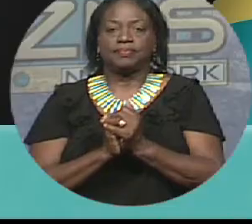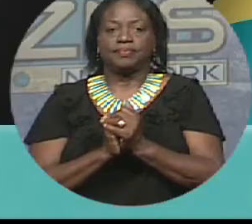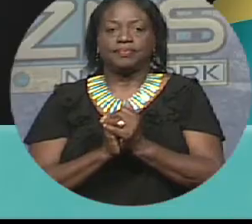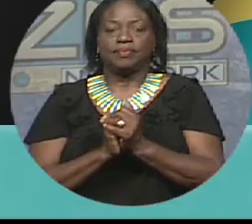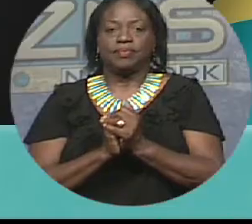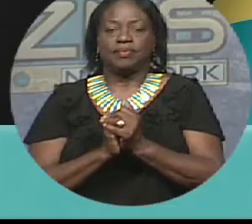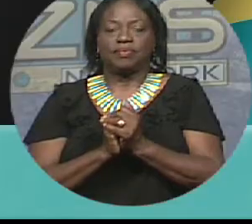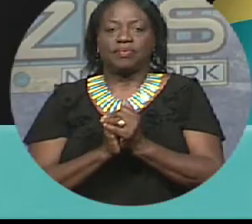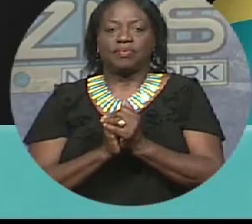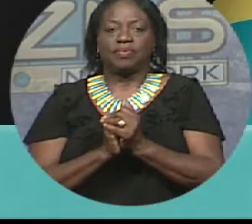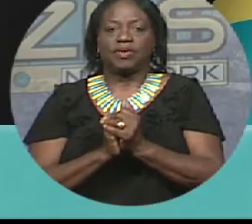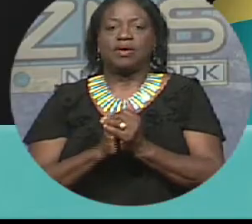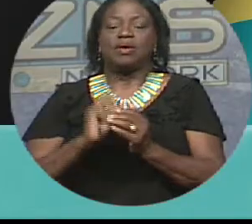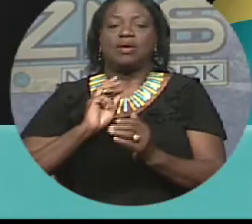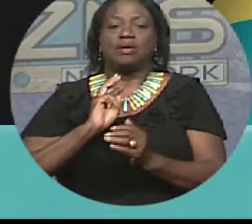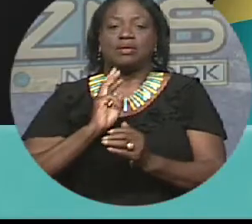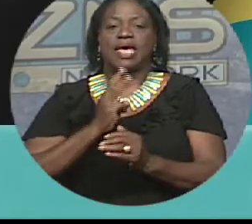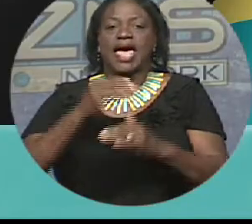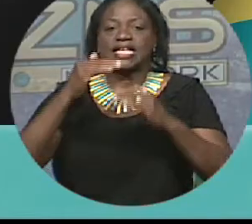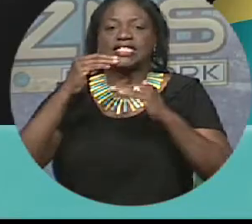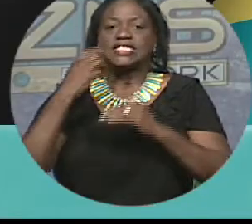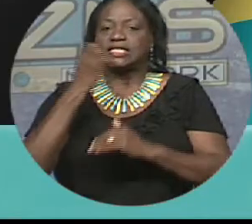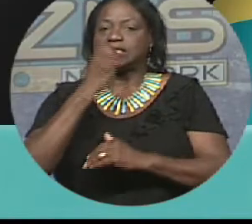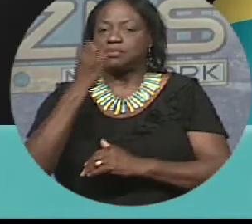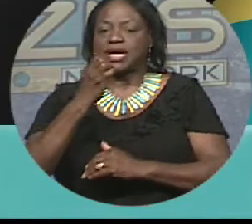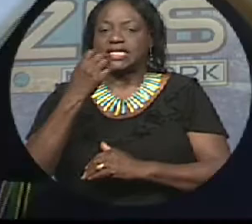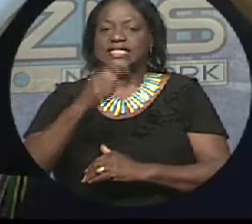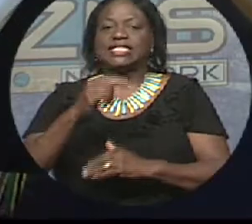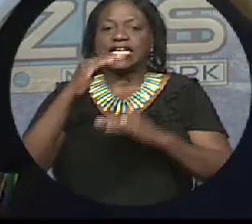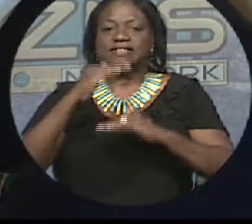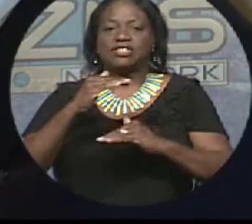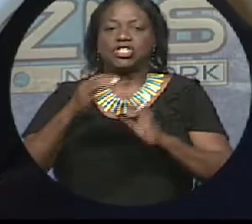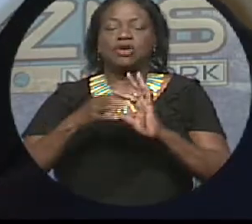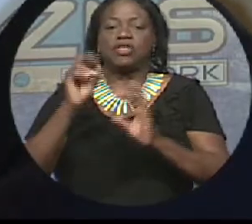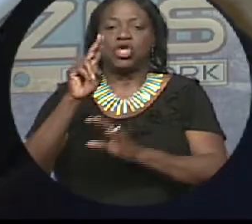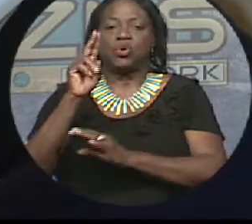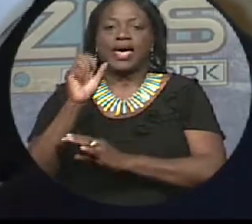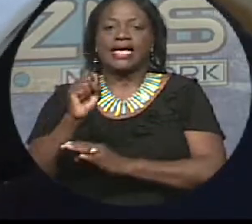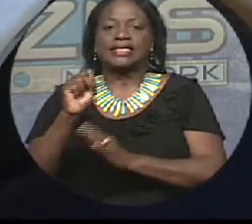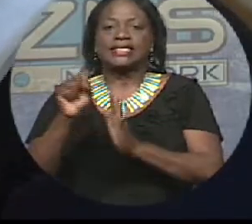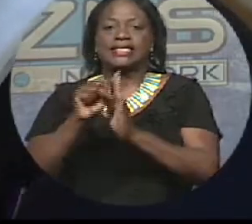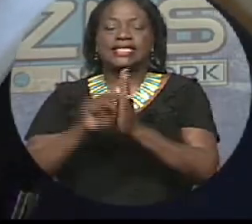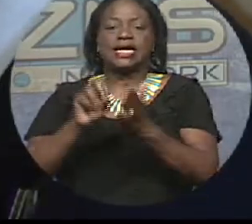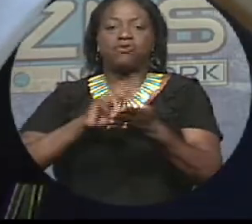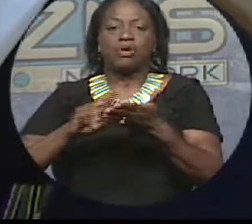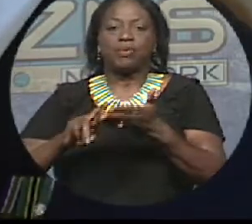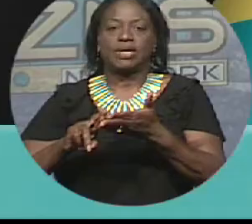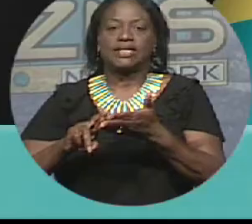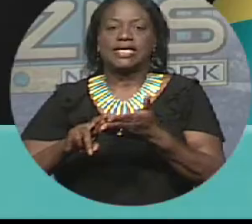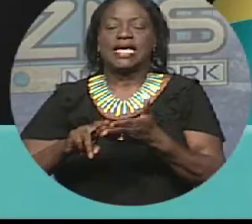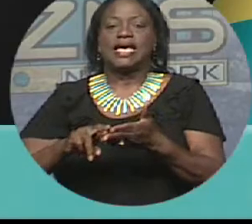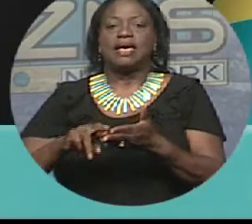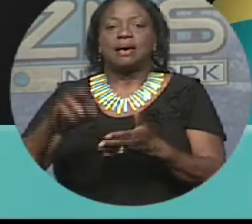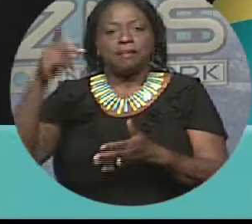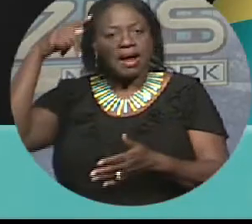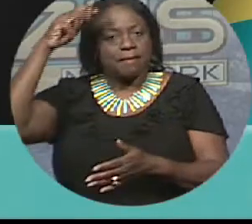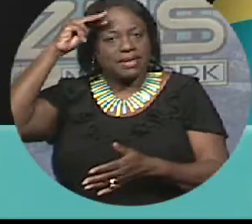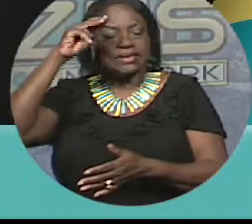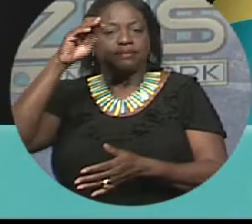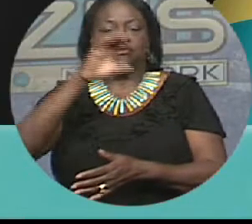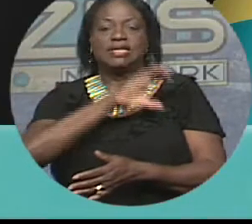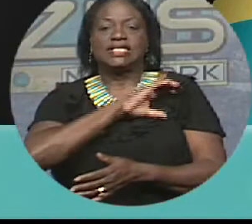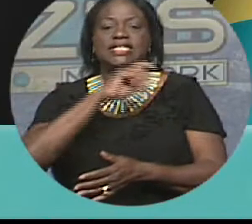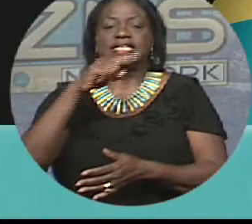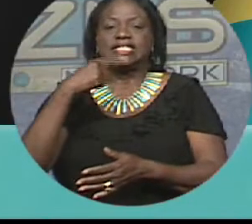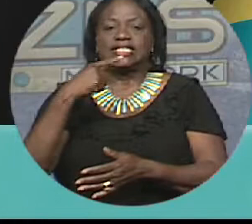The expressed dissatisfaction of the U.S. State Department's report continues. Prime Minister Perry Christie likens that published document, which levied heavy